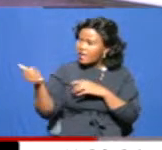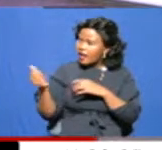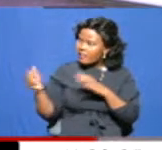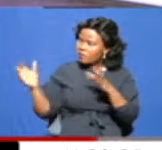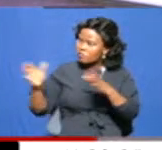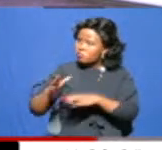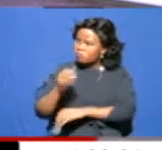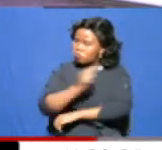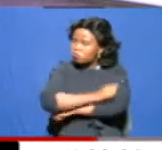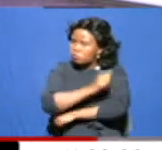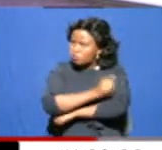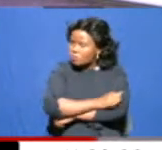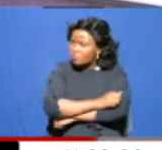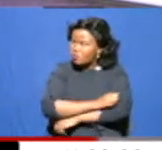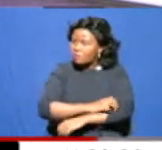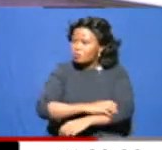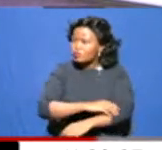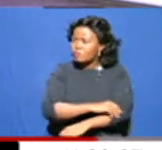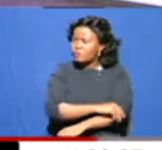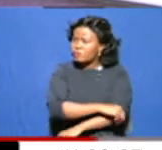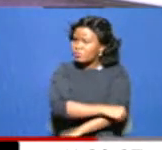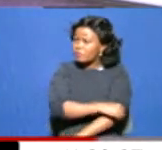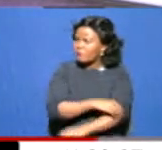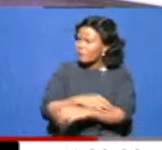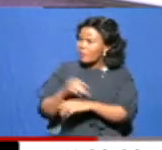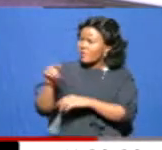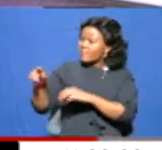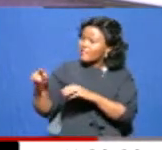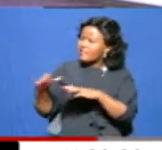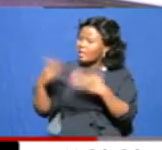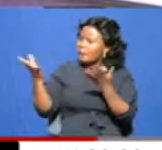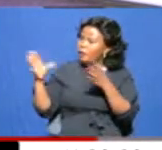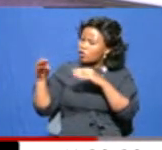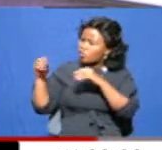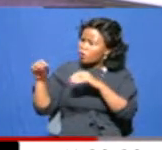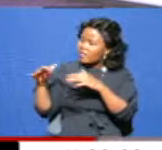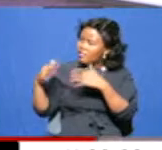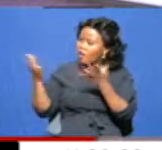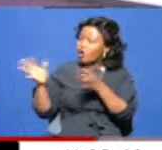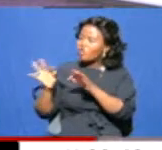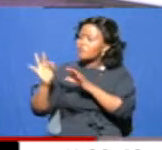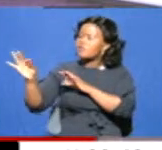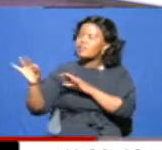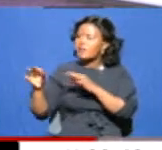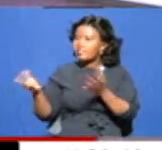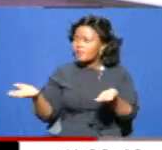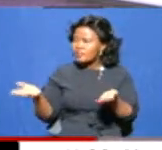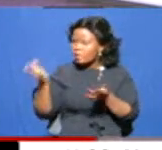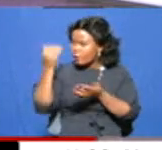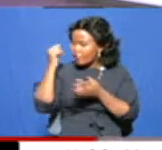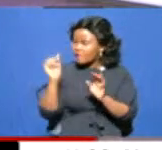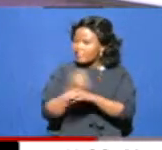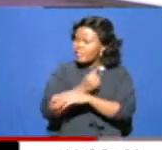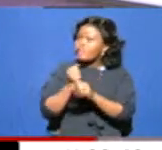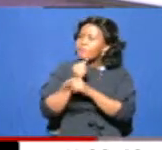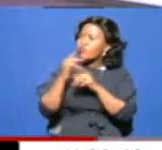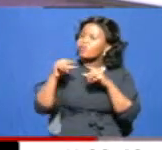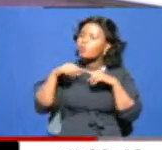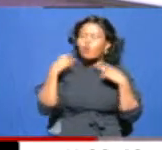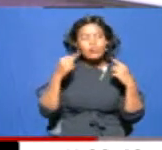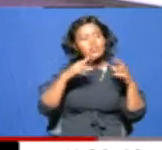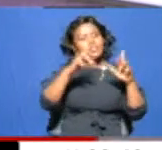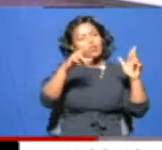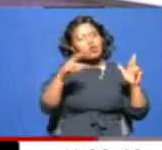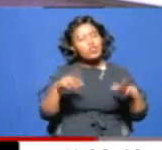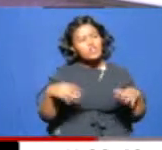how big is St. Mary's? Is it about the size or also the quality? People, because let's when be you talk honest, about if we can't host even, yeah. let's say, continental matches